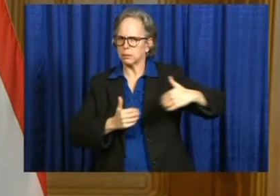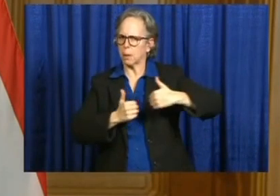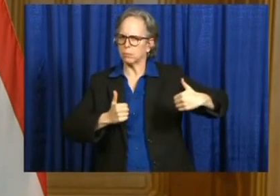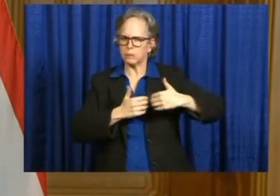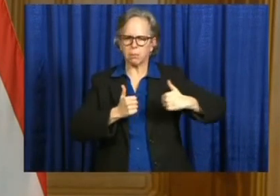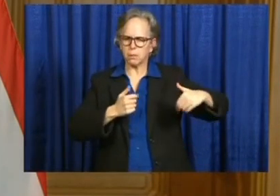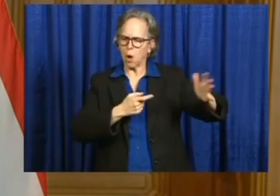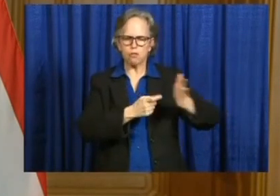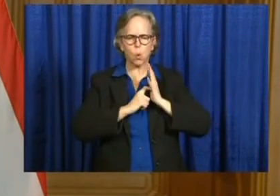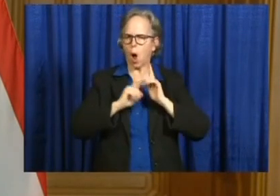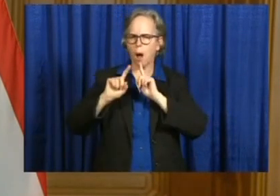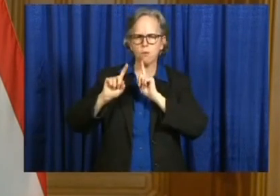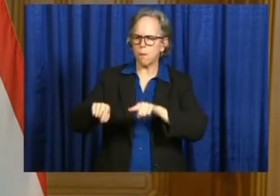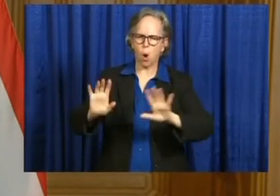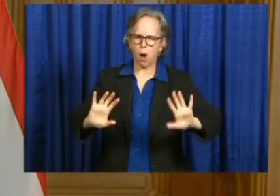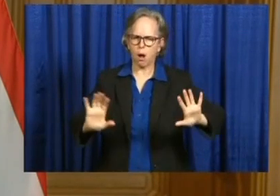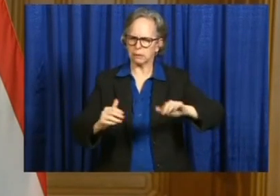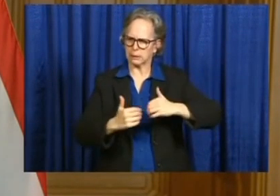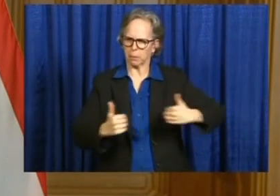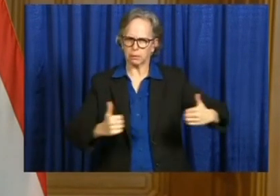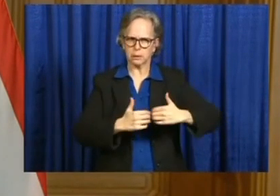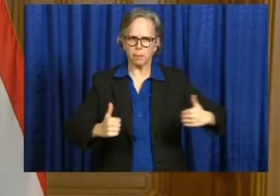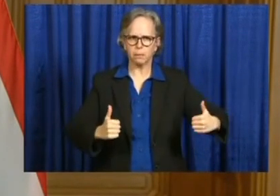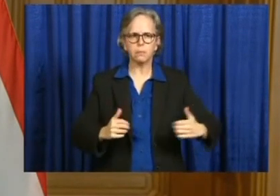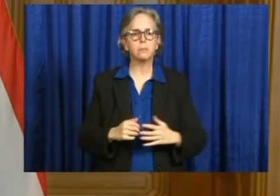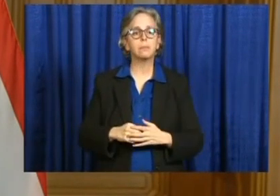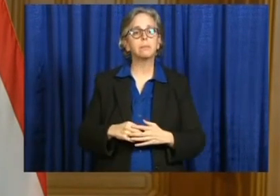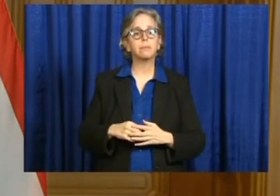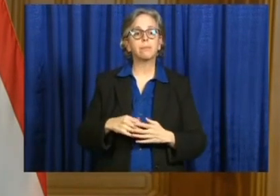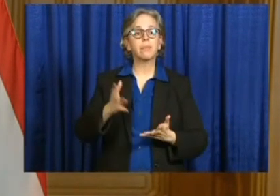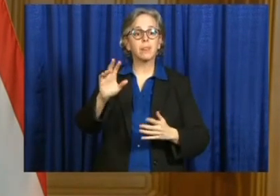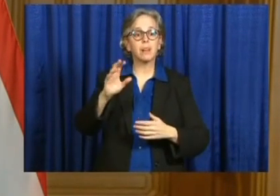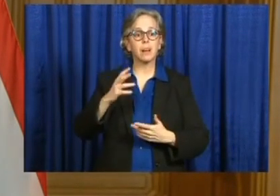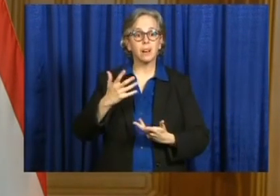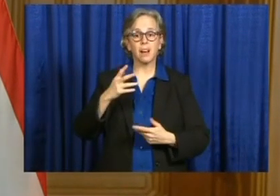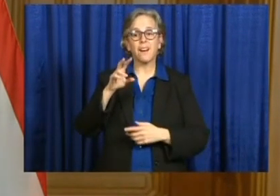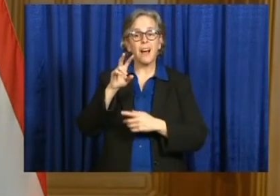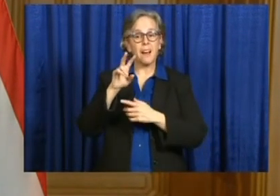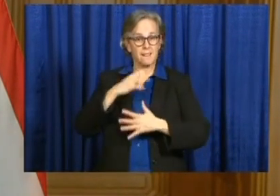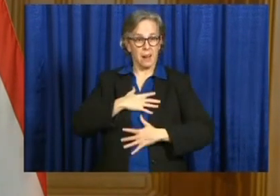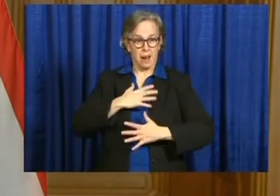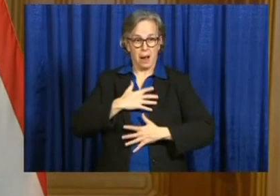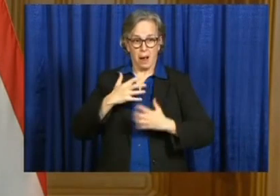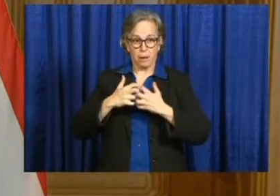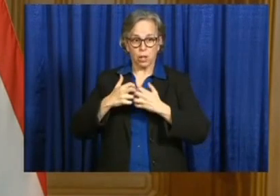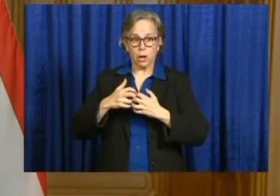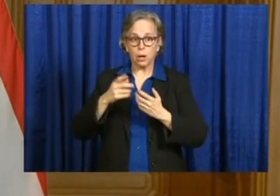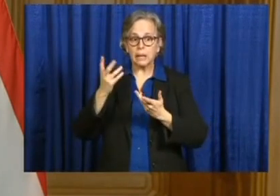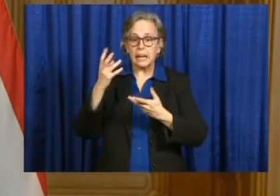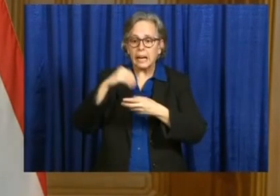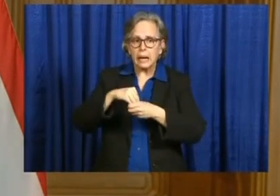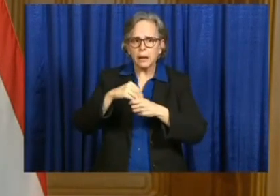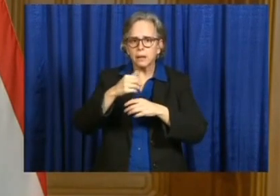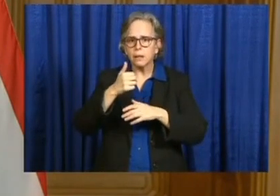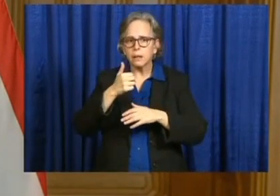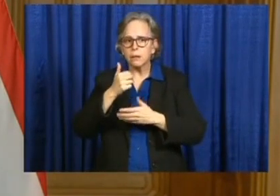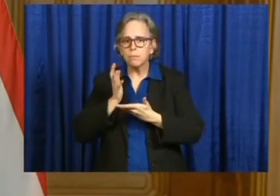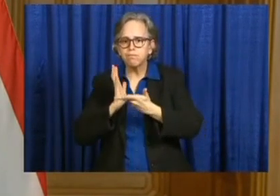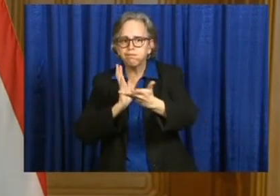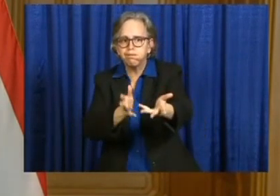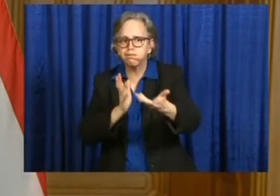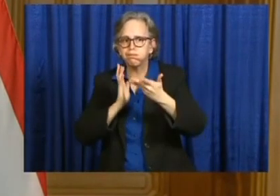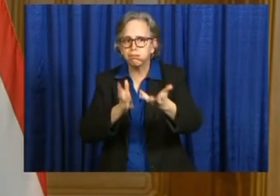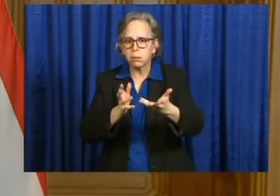need to report those. Or ventilators that are in transit across Ohio and they're not destined to stay in Ohio. Those do not have to be